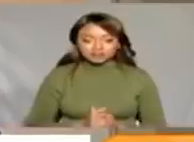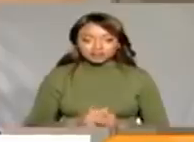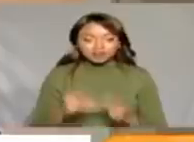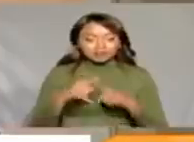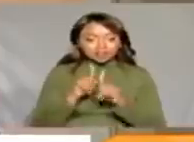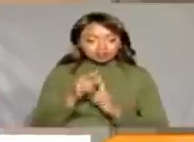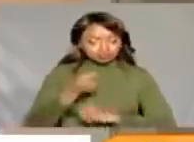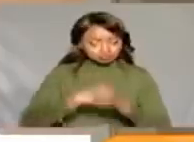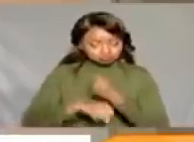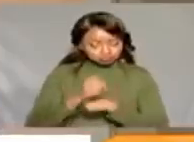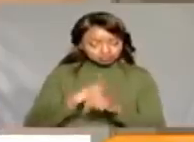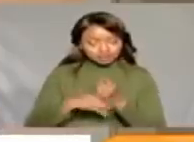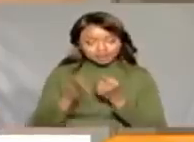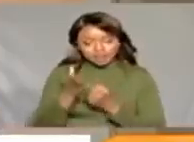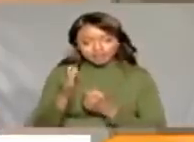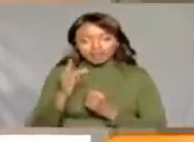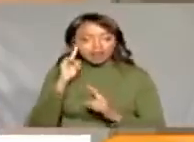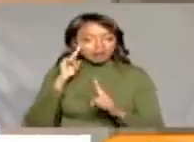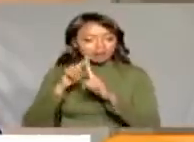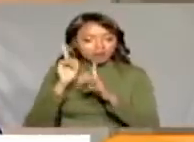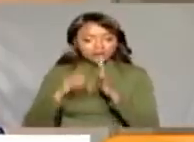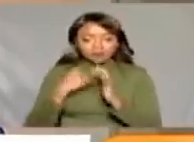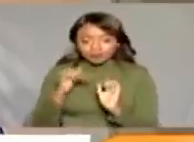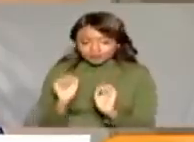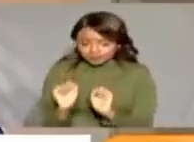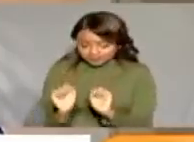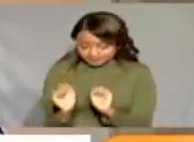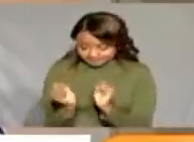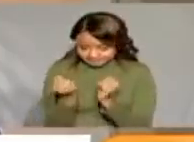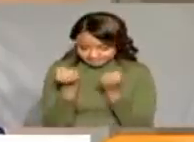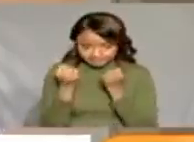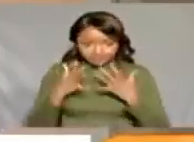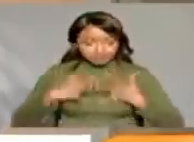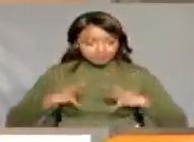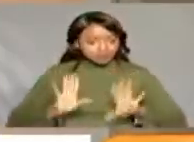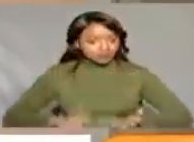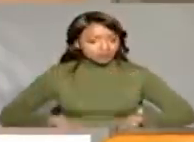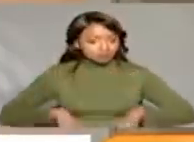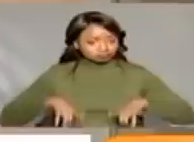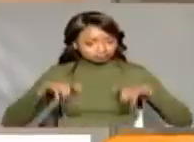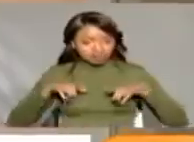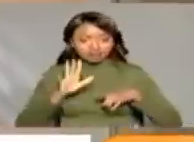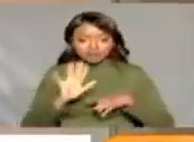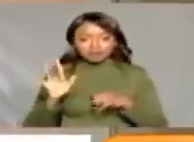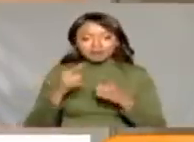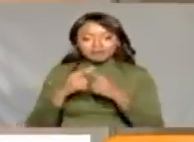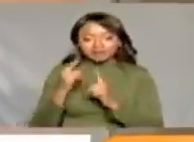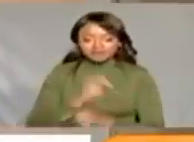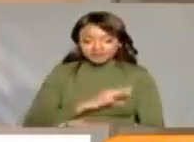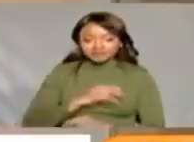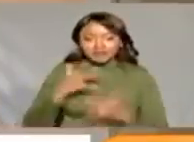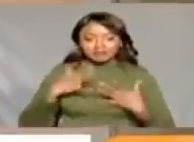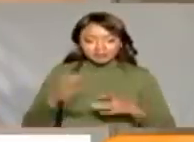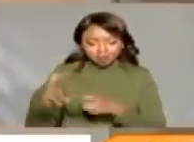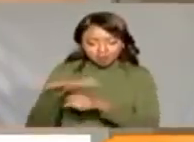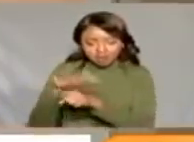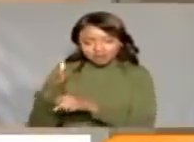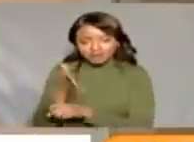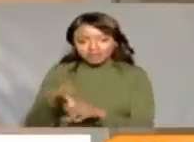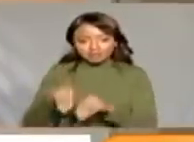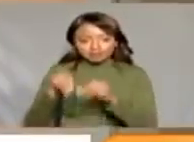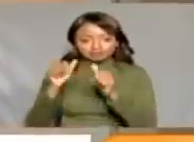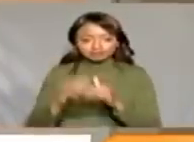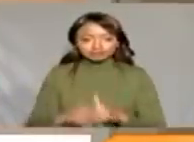Operations are still ongoing in a bid to rescue more lives, with fears that many could be trapped under the rubble. Chemutai Goin has more.